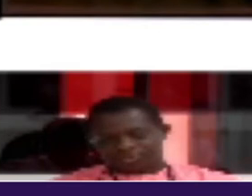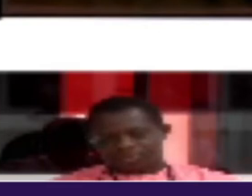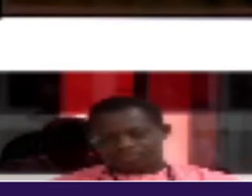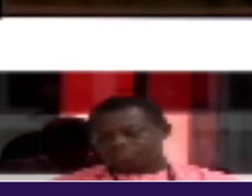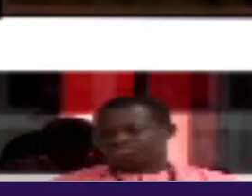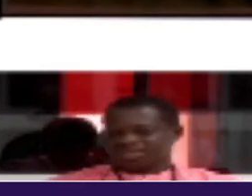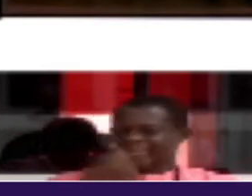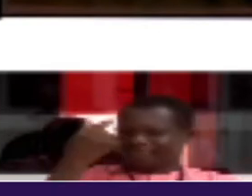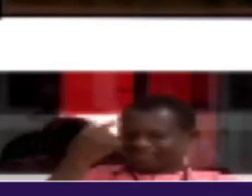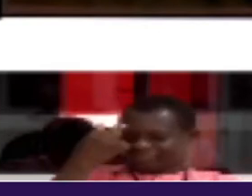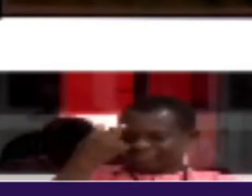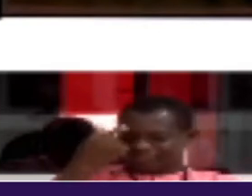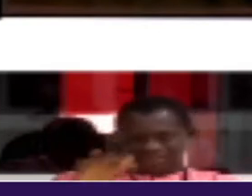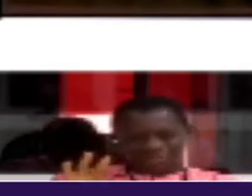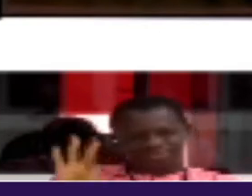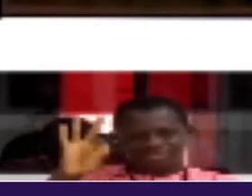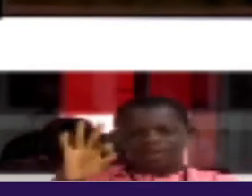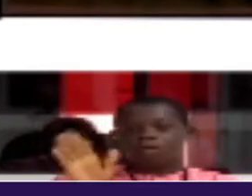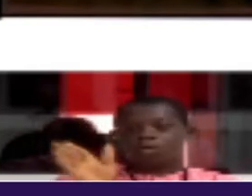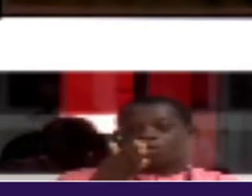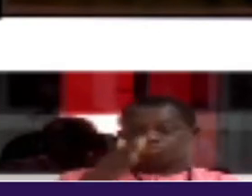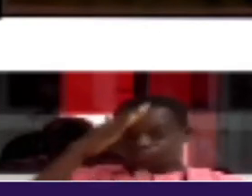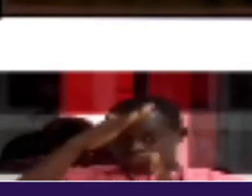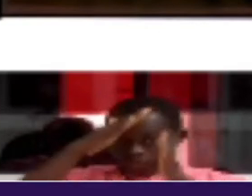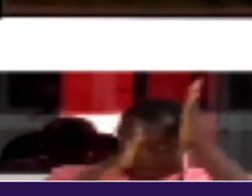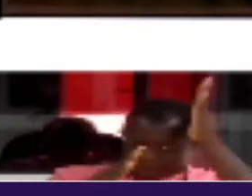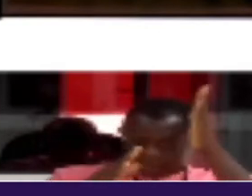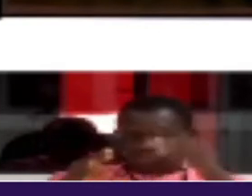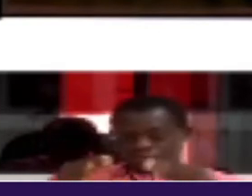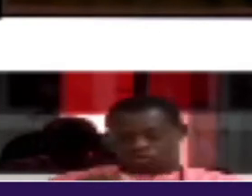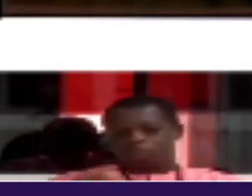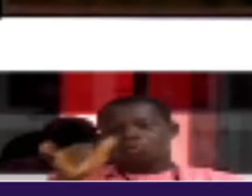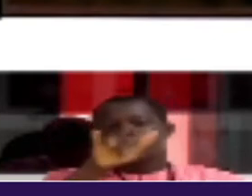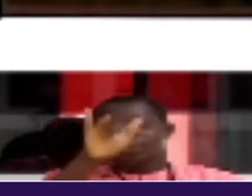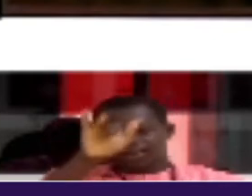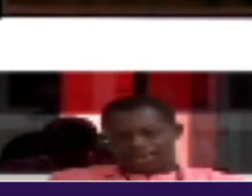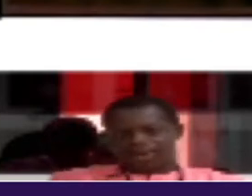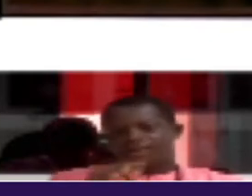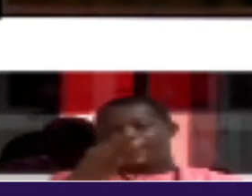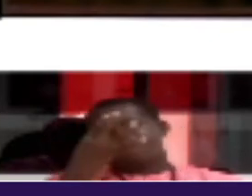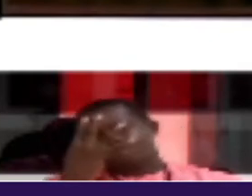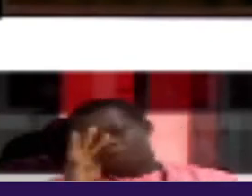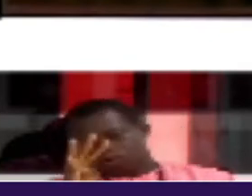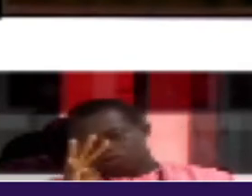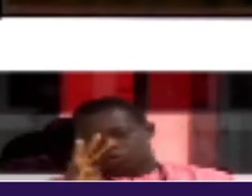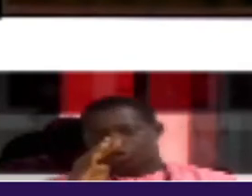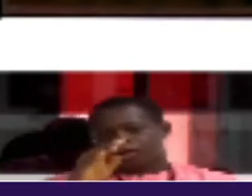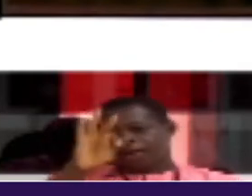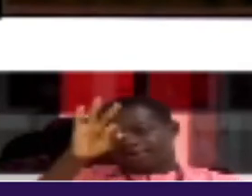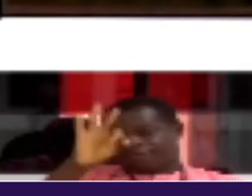then I decided to join the army. Which year did you join the army? That was 4th of